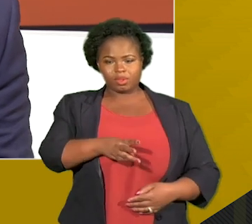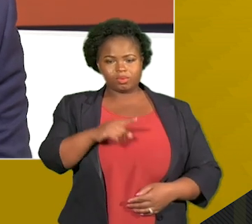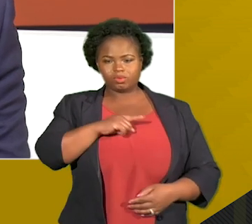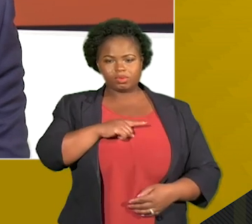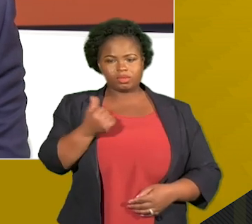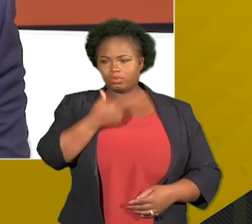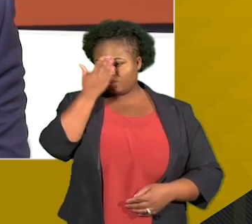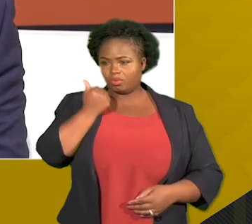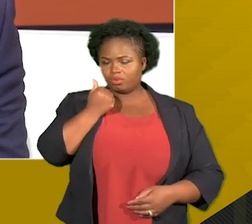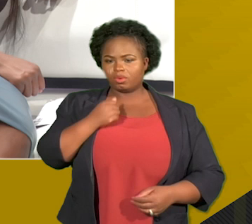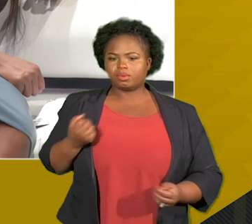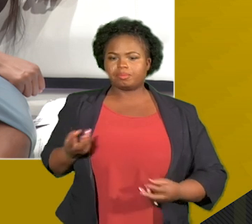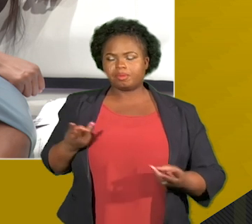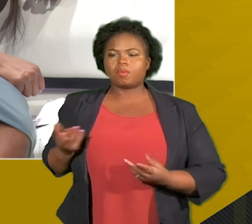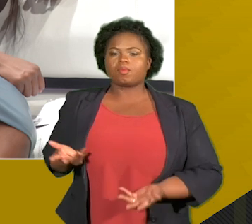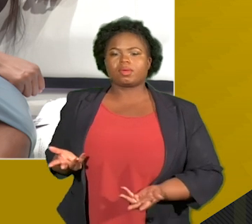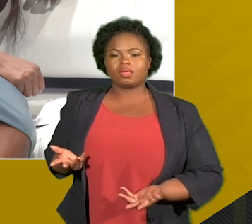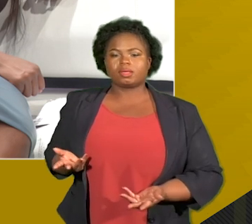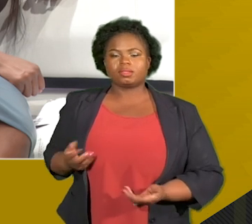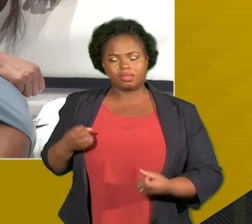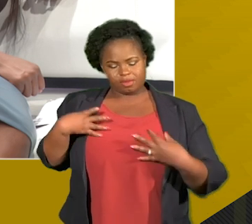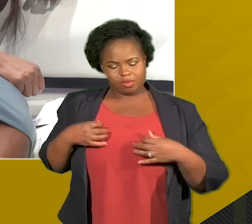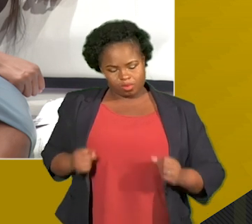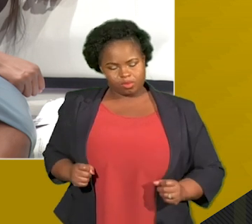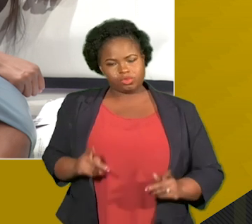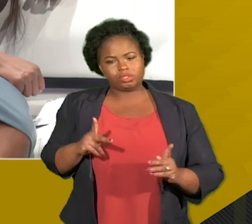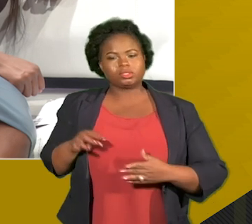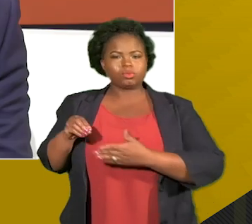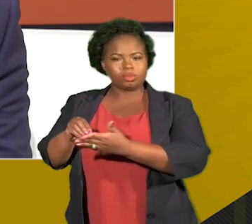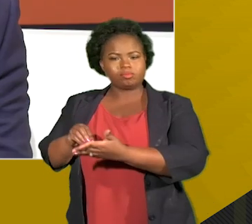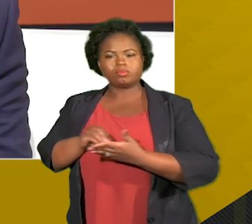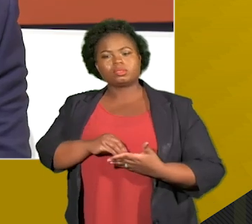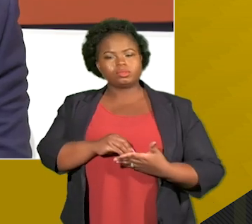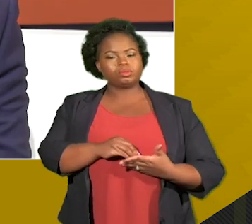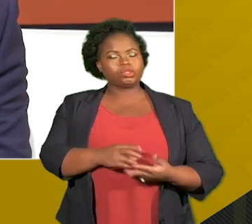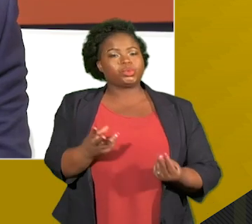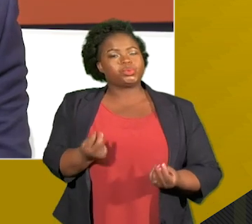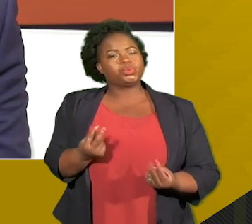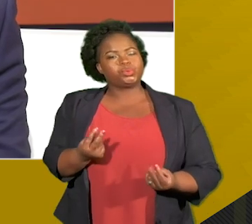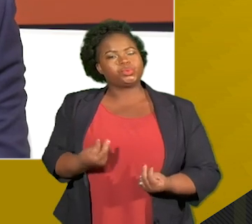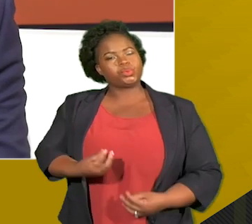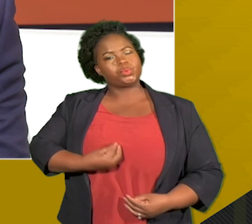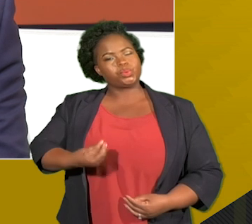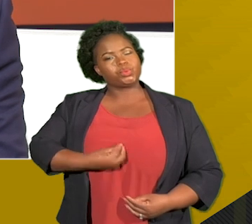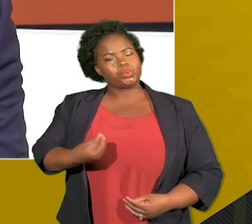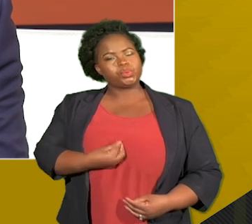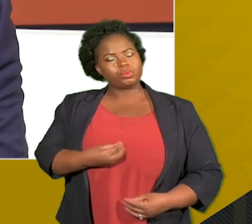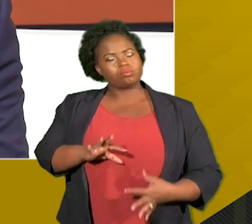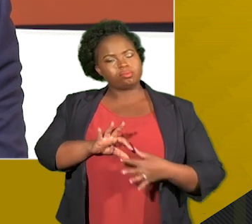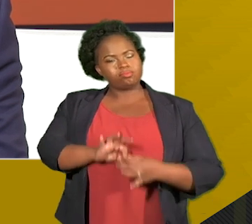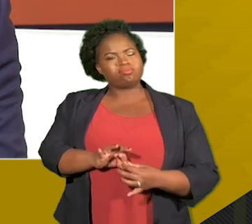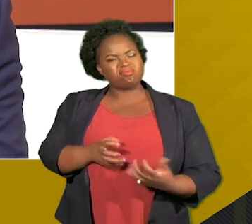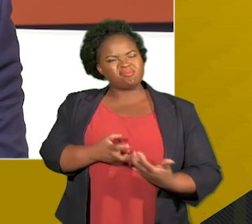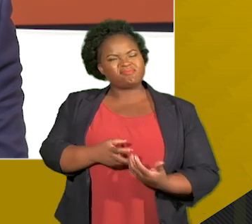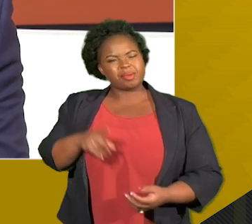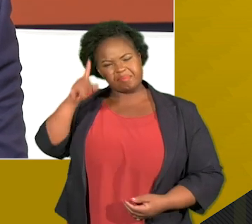to go and find the right people. But give me the chance and I'll bring you some new, young, relevant,